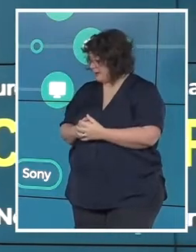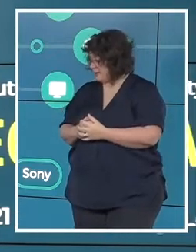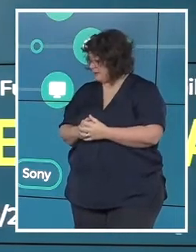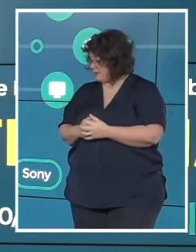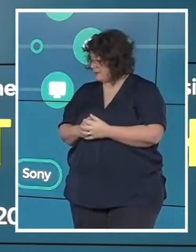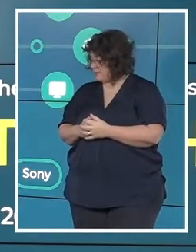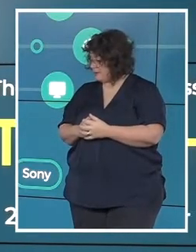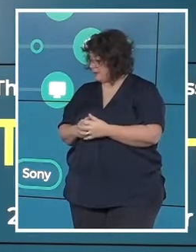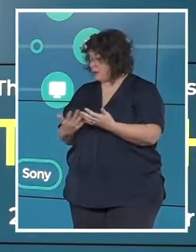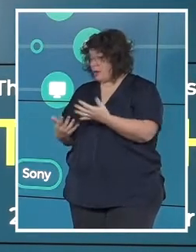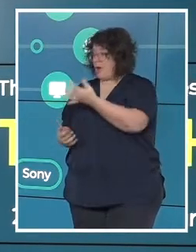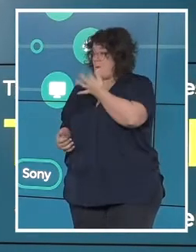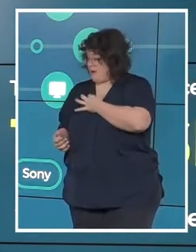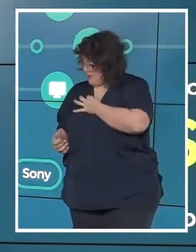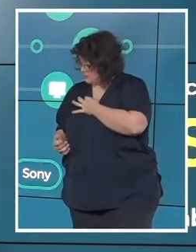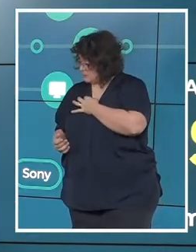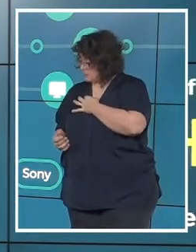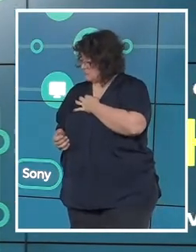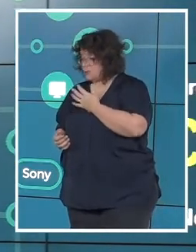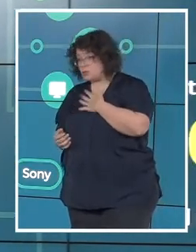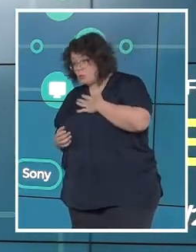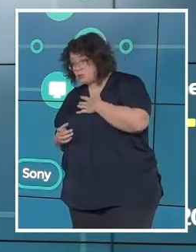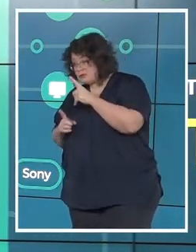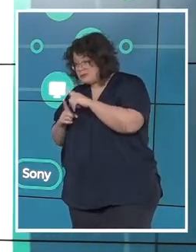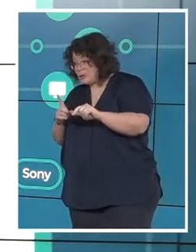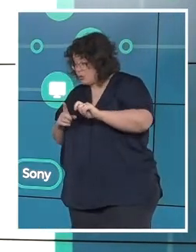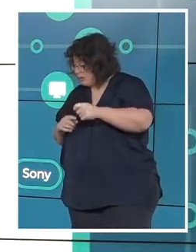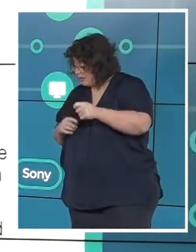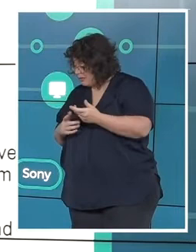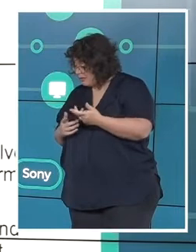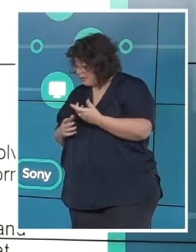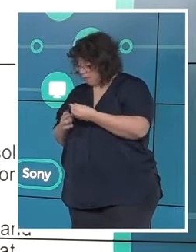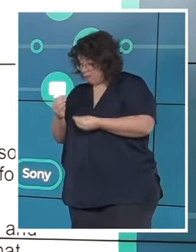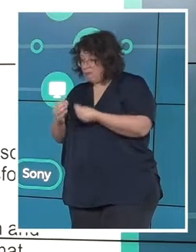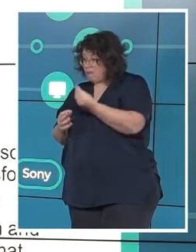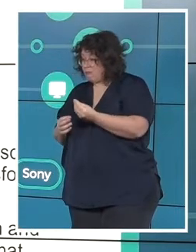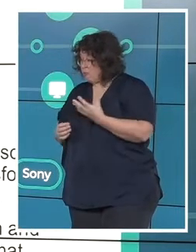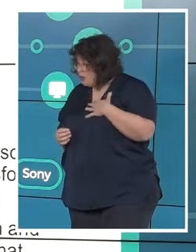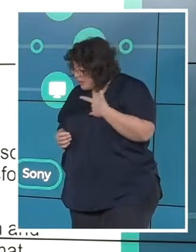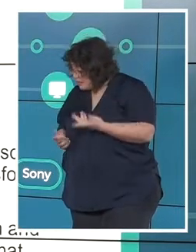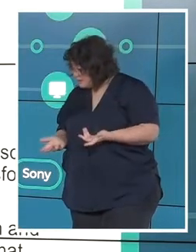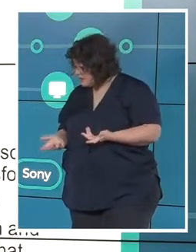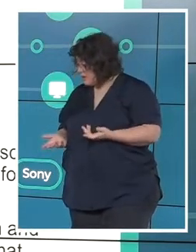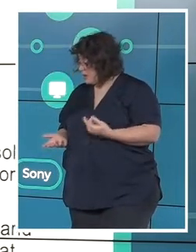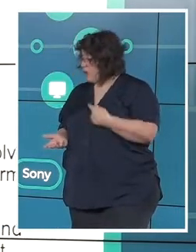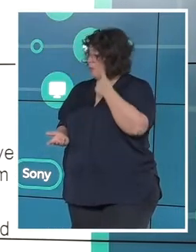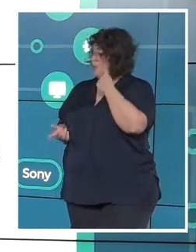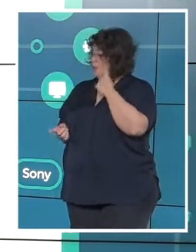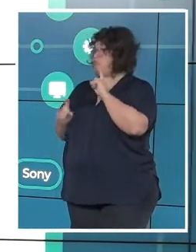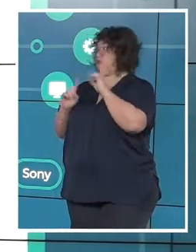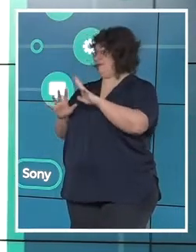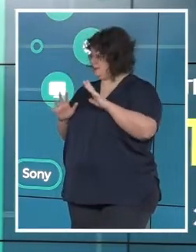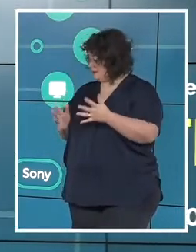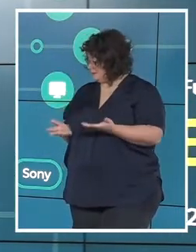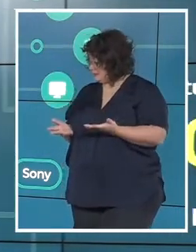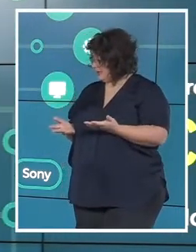Would you like it? I'm thinking, this is fantastic. It's a digital key. So they send a digital key to my device. And just as